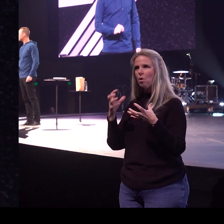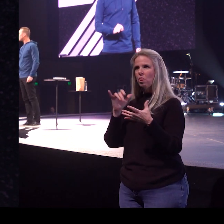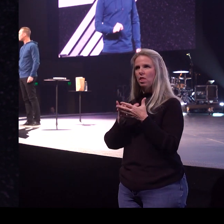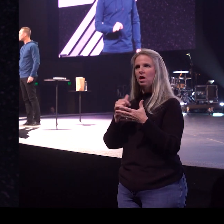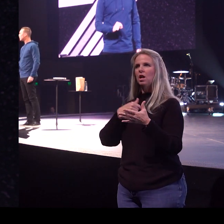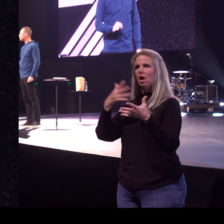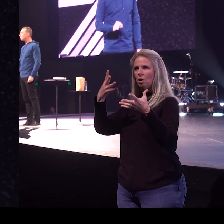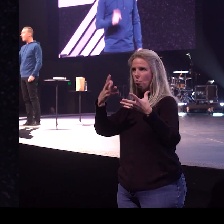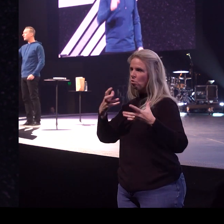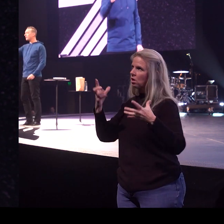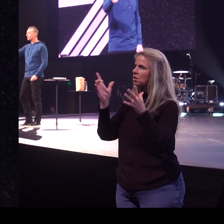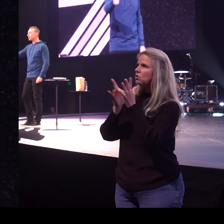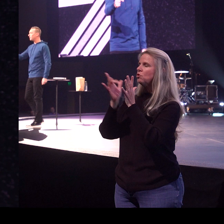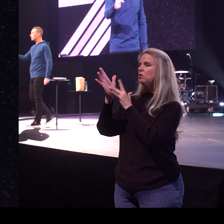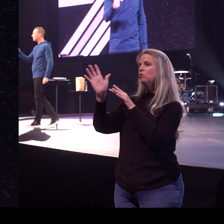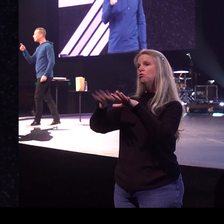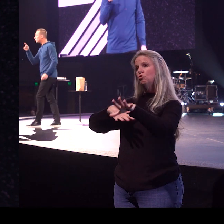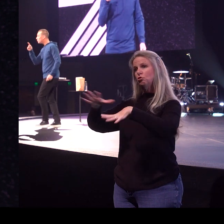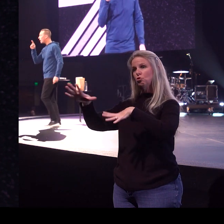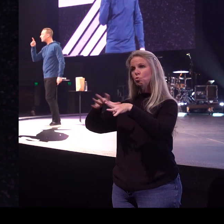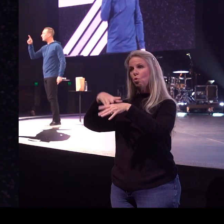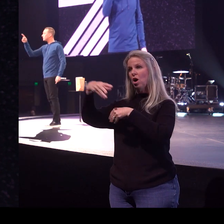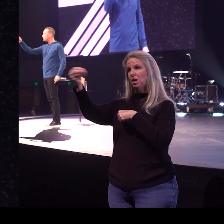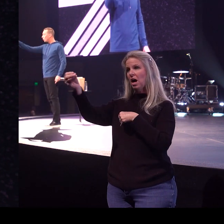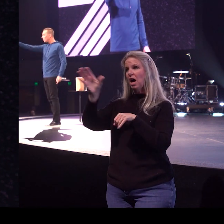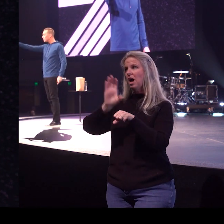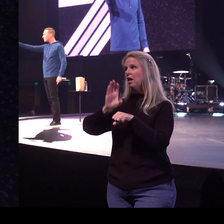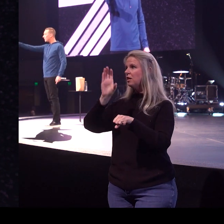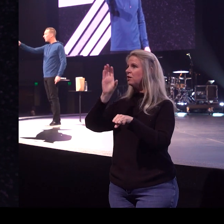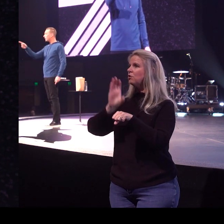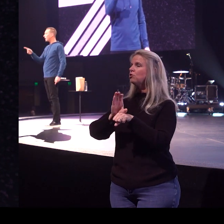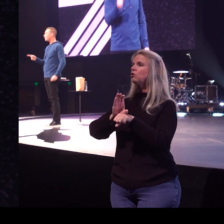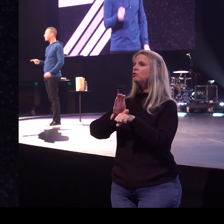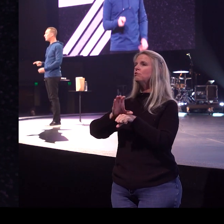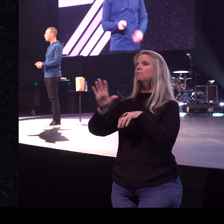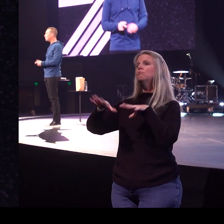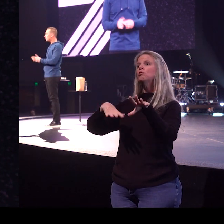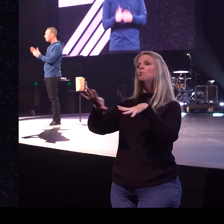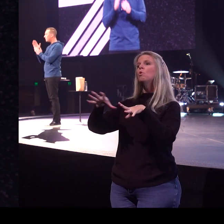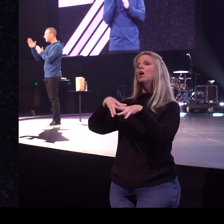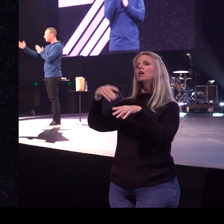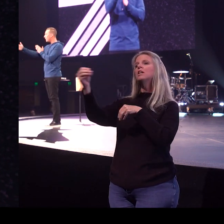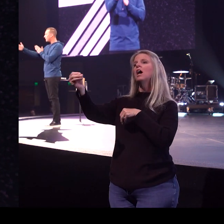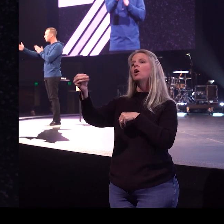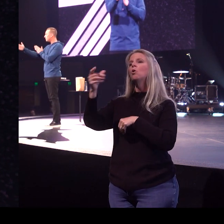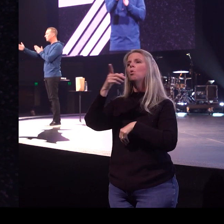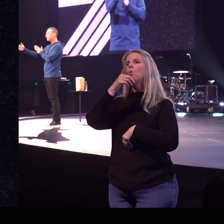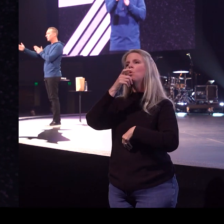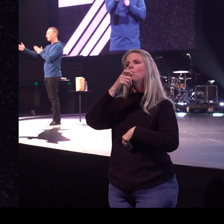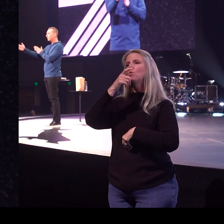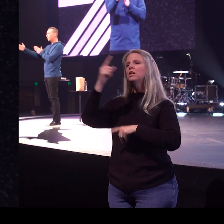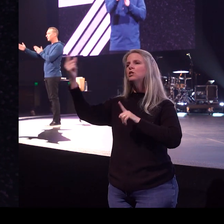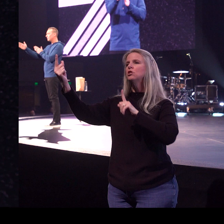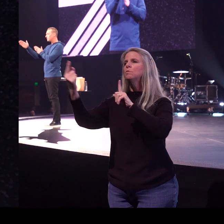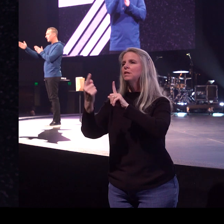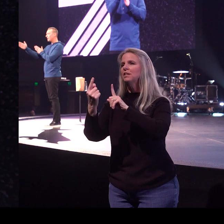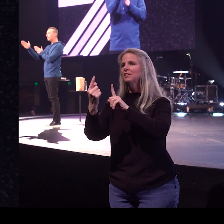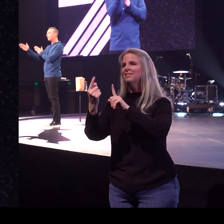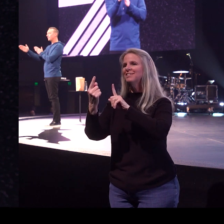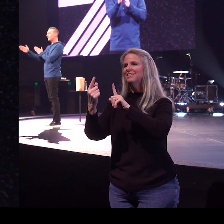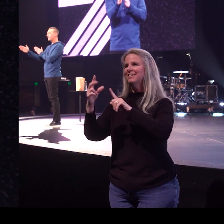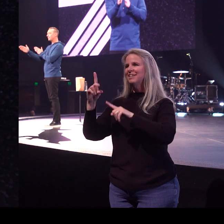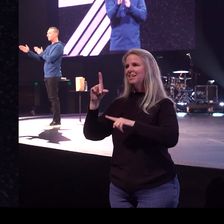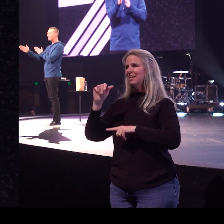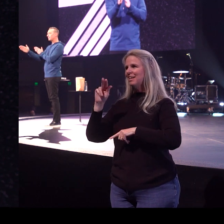Jesus. She walked out of the service. She walked out the doors of our campus, and you know who she immediately ran into?